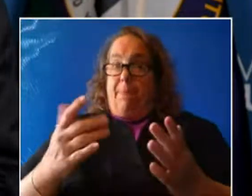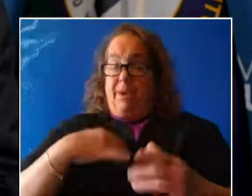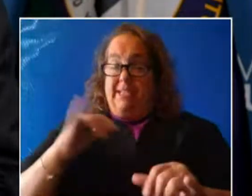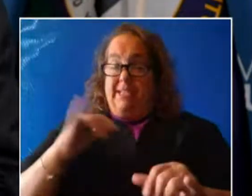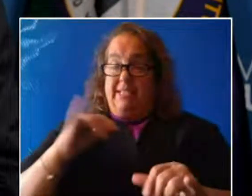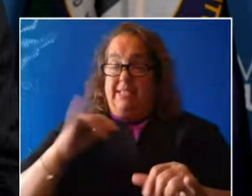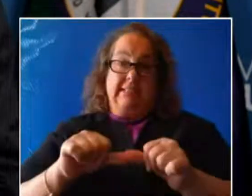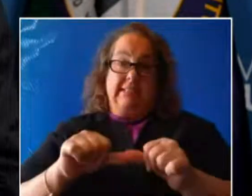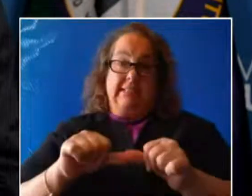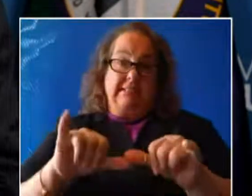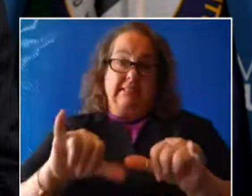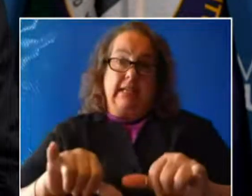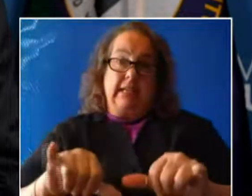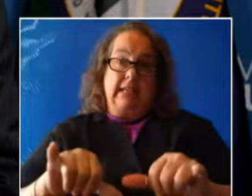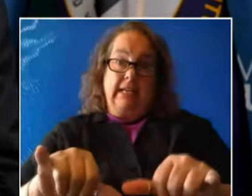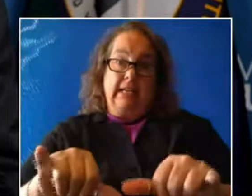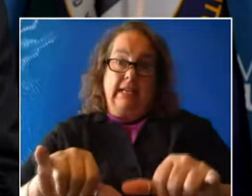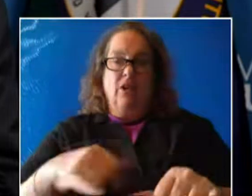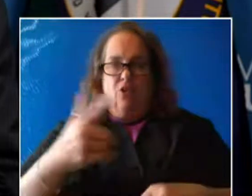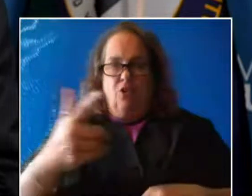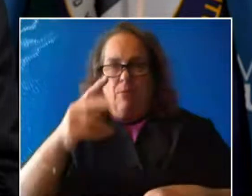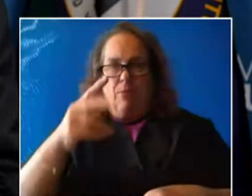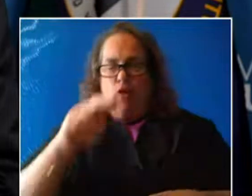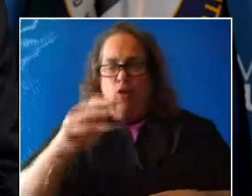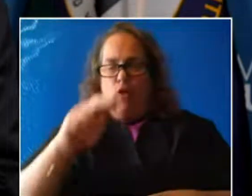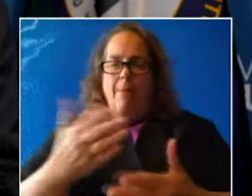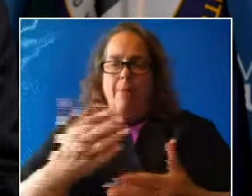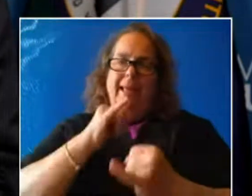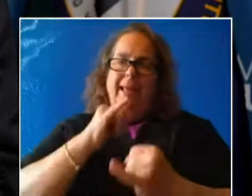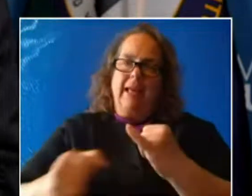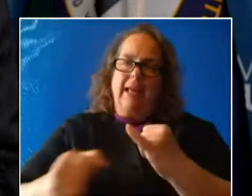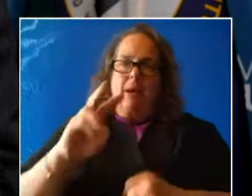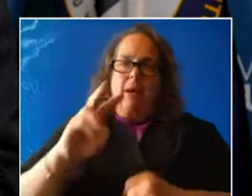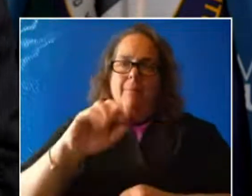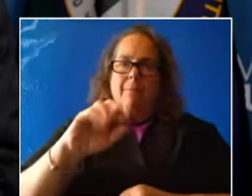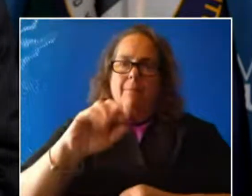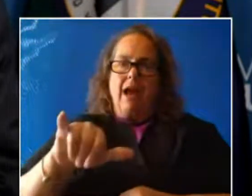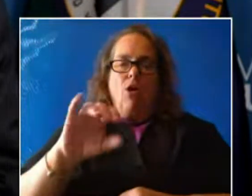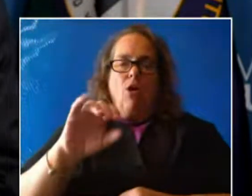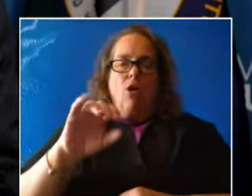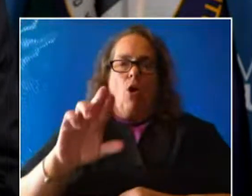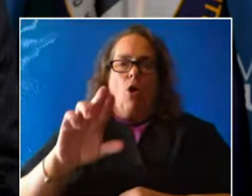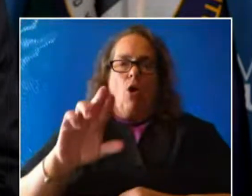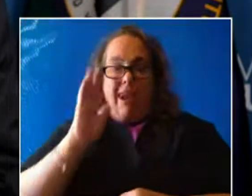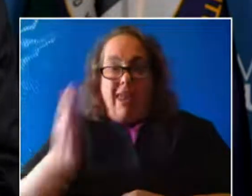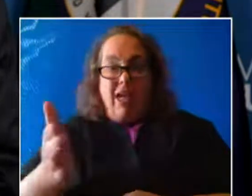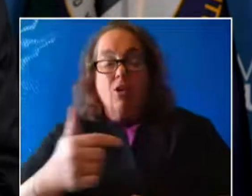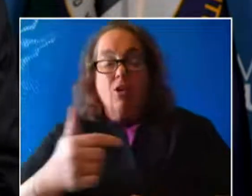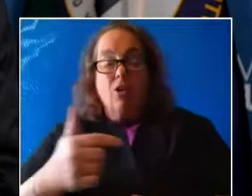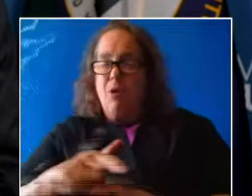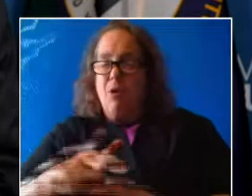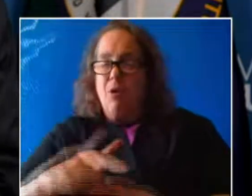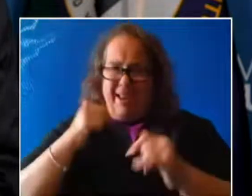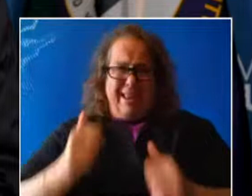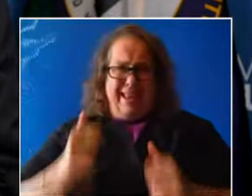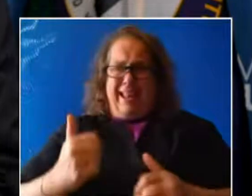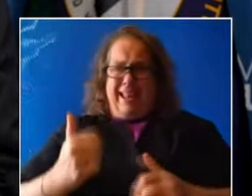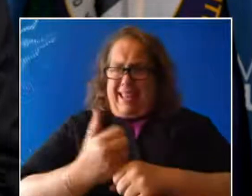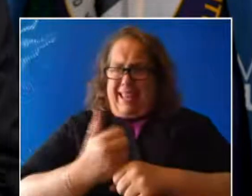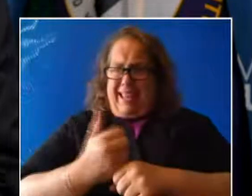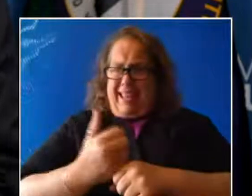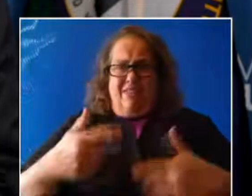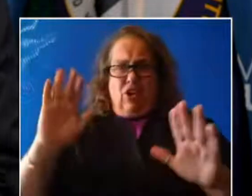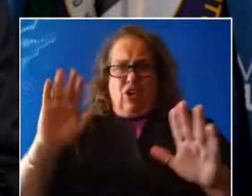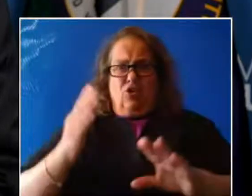somewhere around the end of May. Or maybe just a little bit later, but we can get this thing done mid-May if people will,